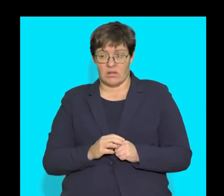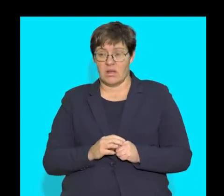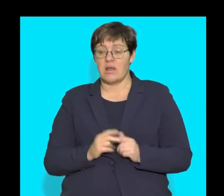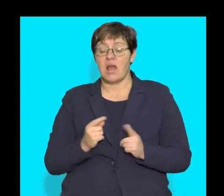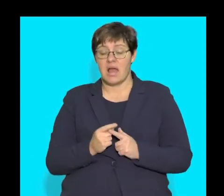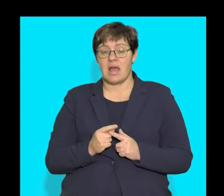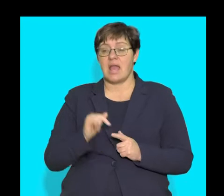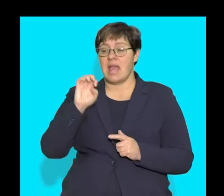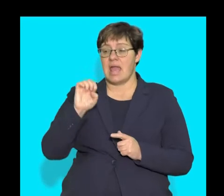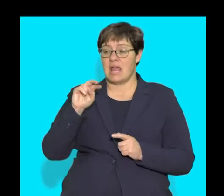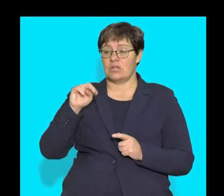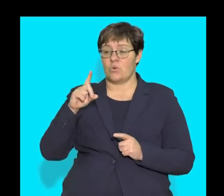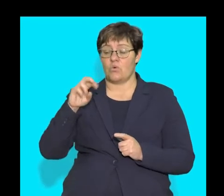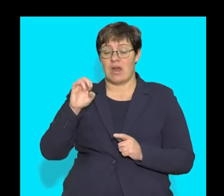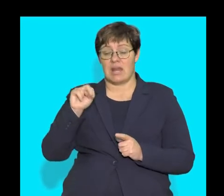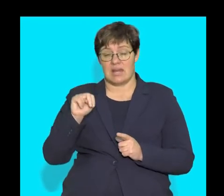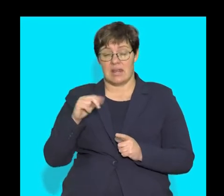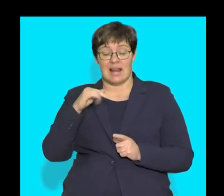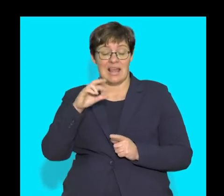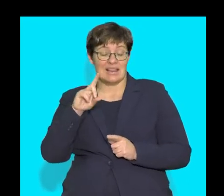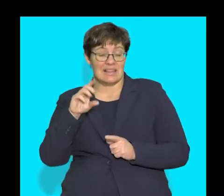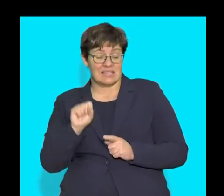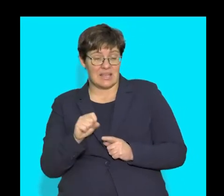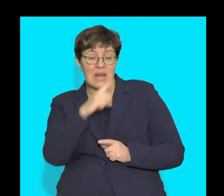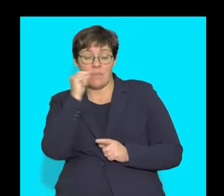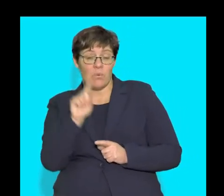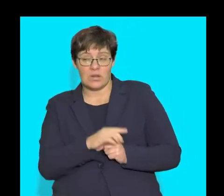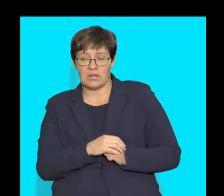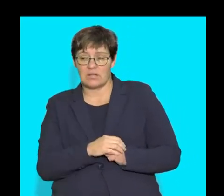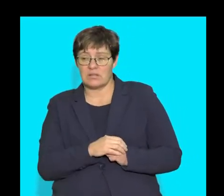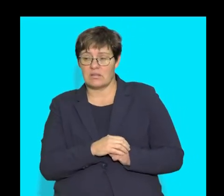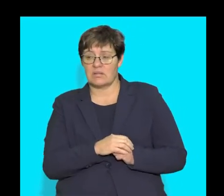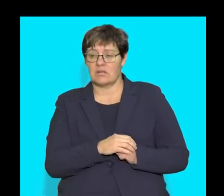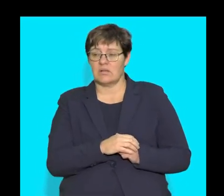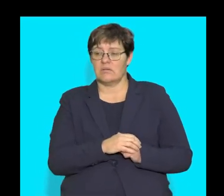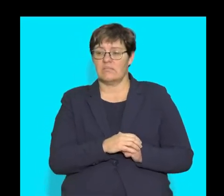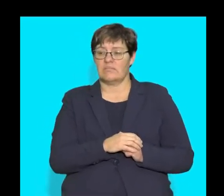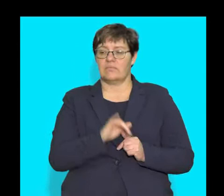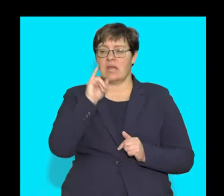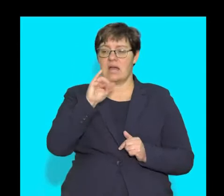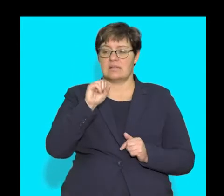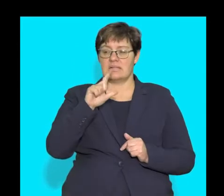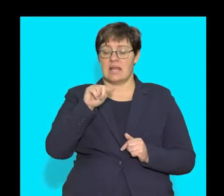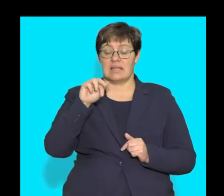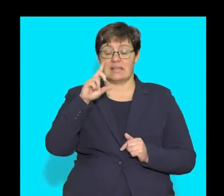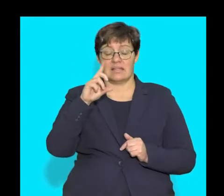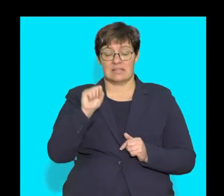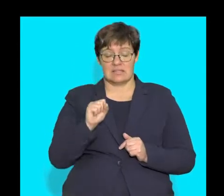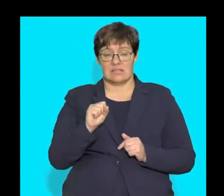endocrine glands. And the endocrine glands, watch the space, are called the eyelids of